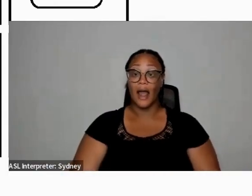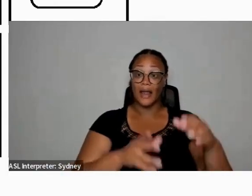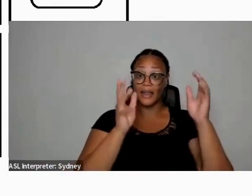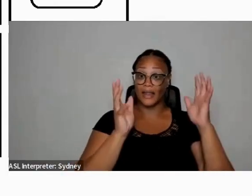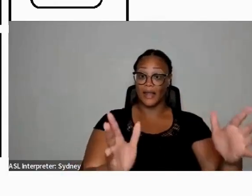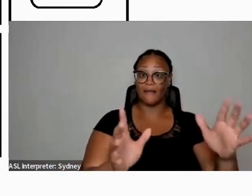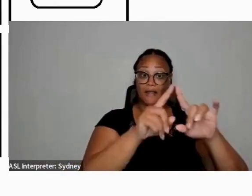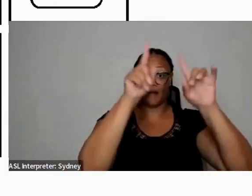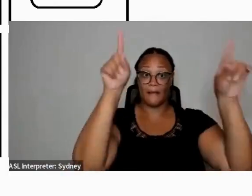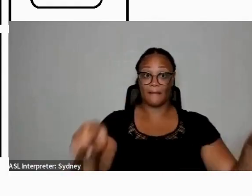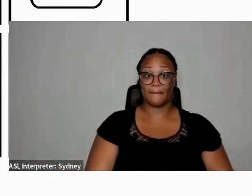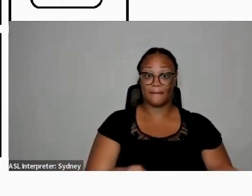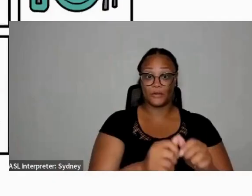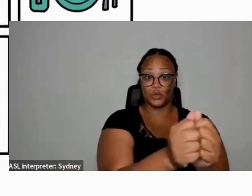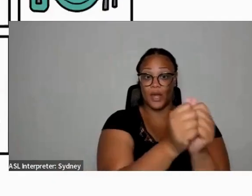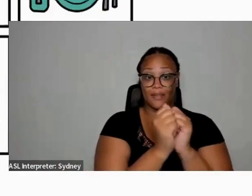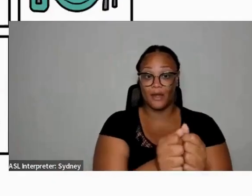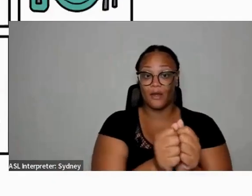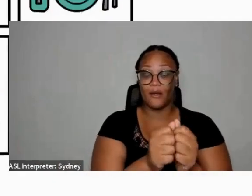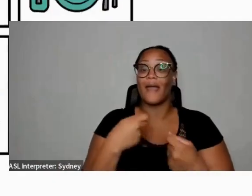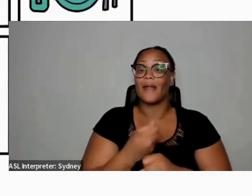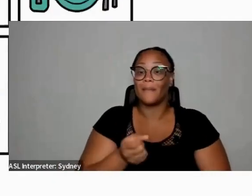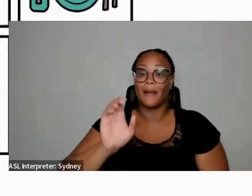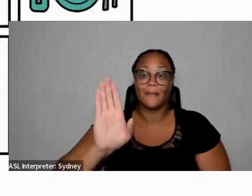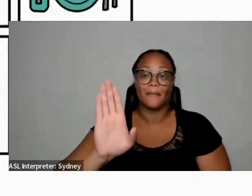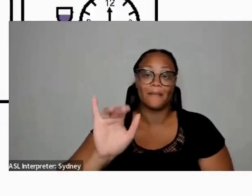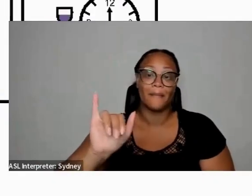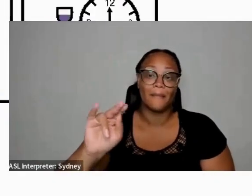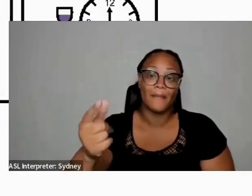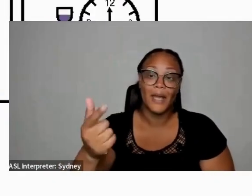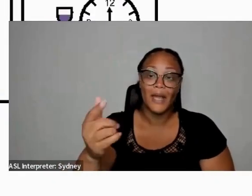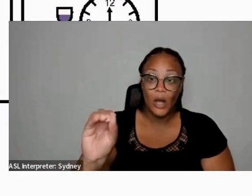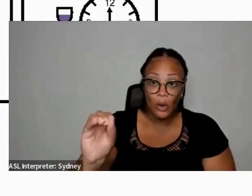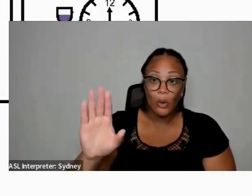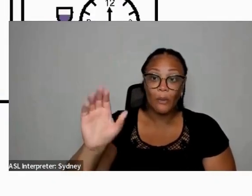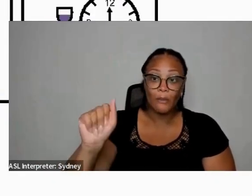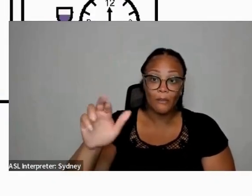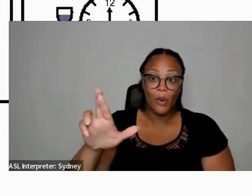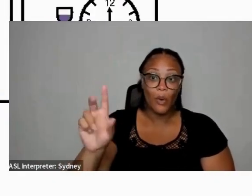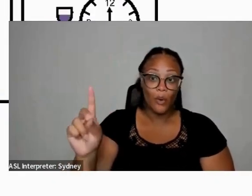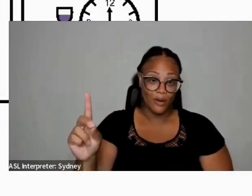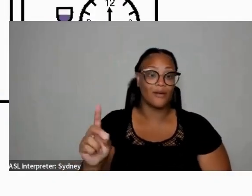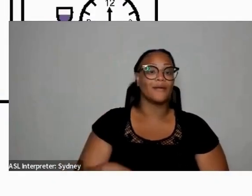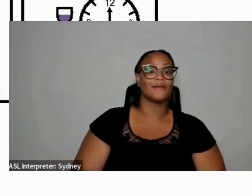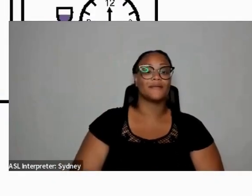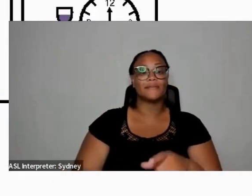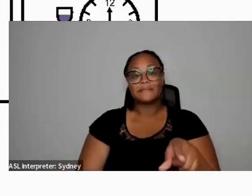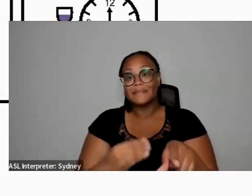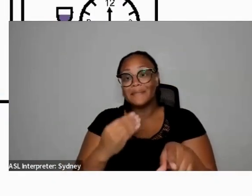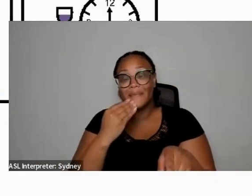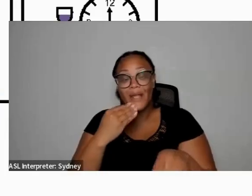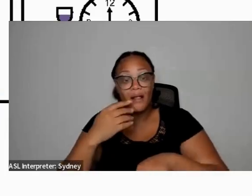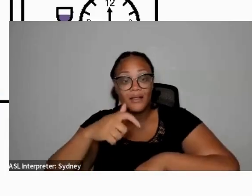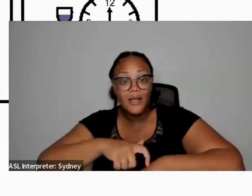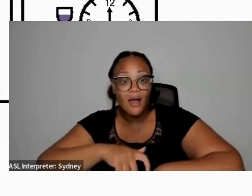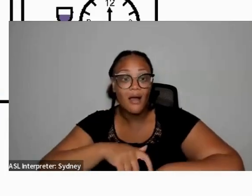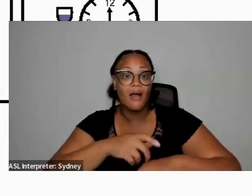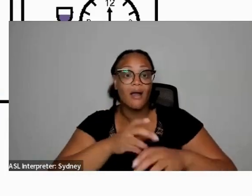board, as Sharon mentioned before. Here's some others. Meal times. A lot of our